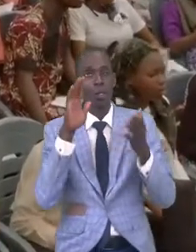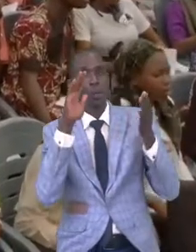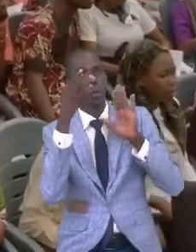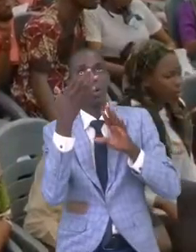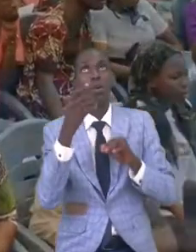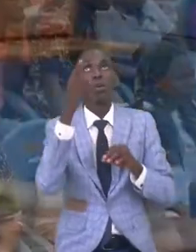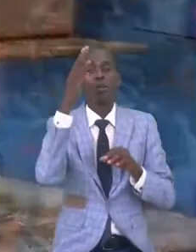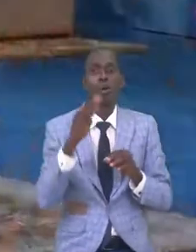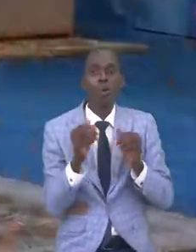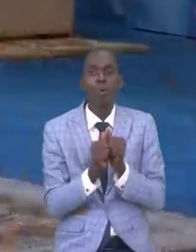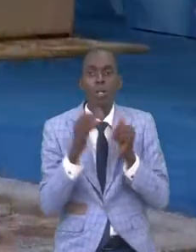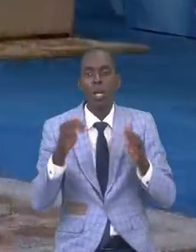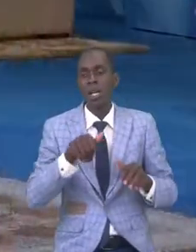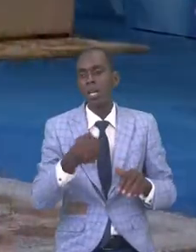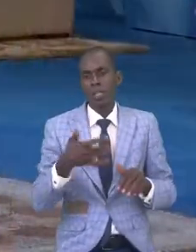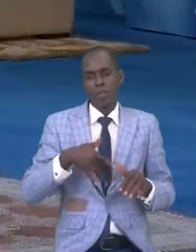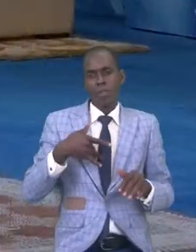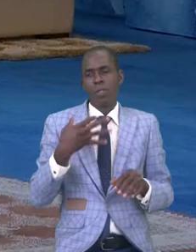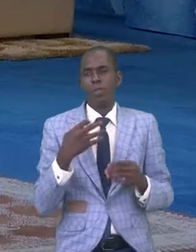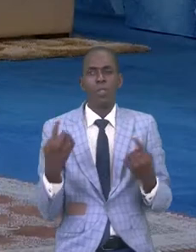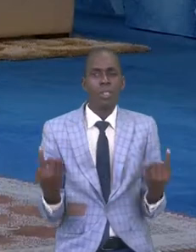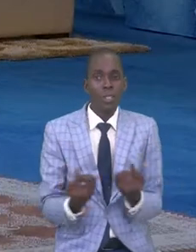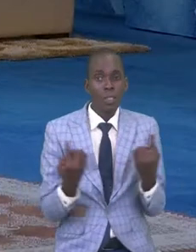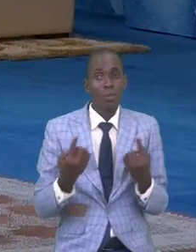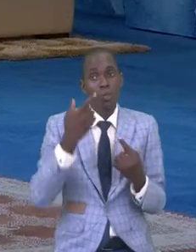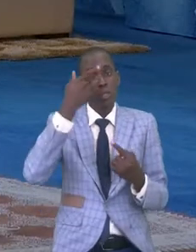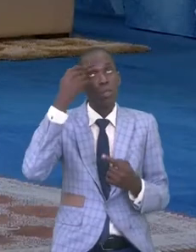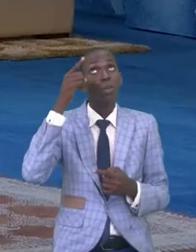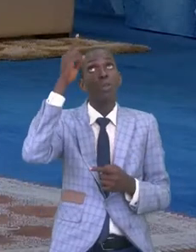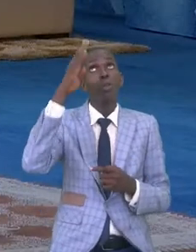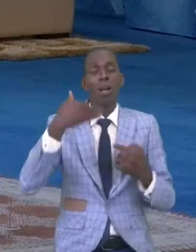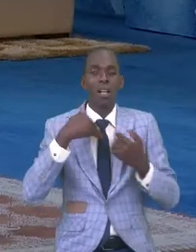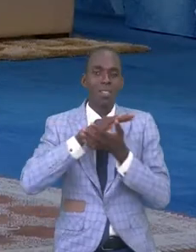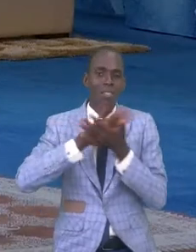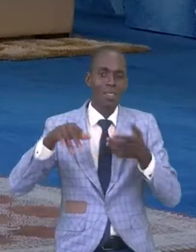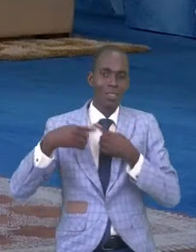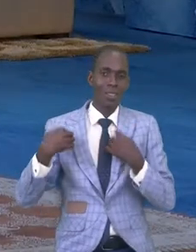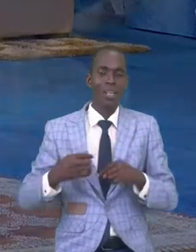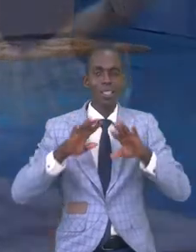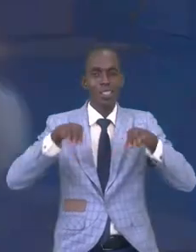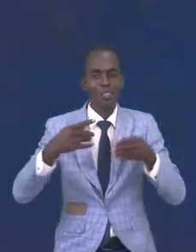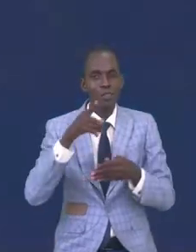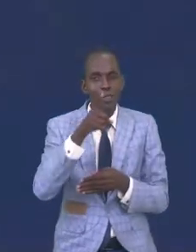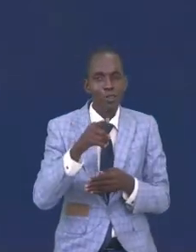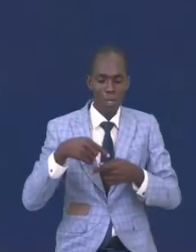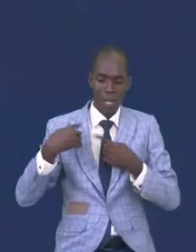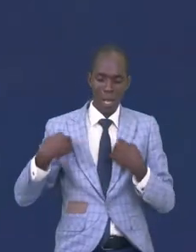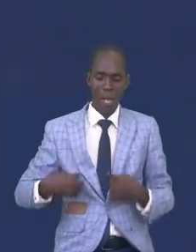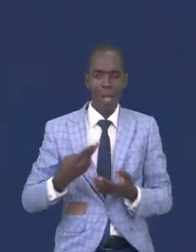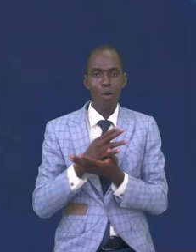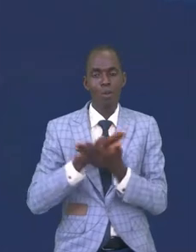any conscience of sin, because he has cleansed your heart and has given your heart holiness.